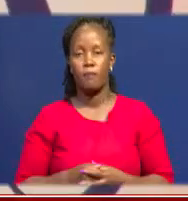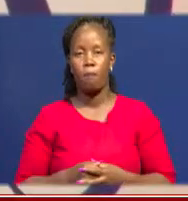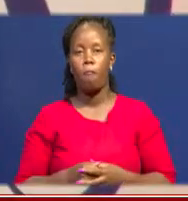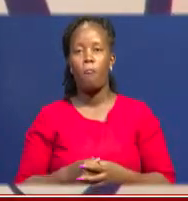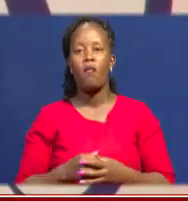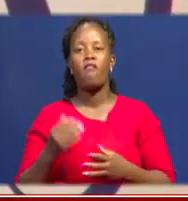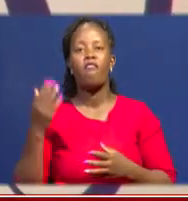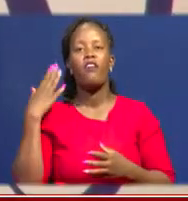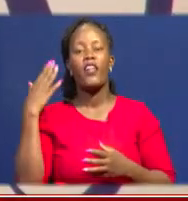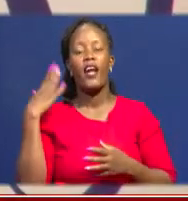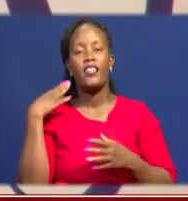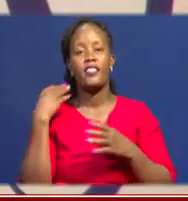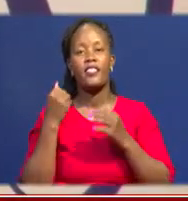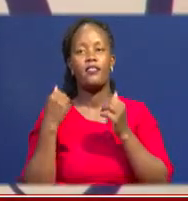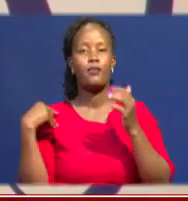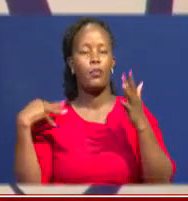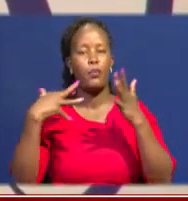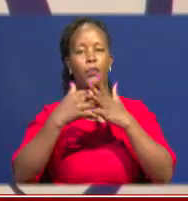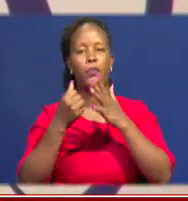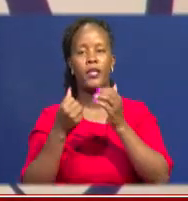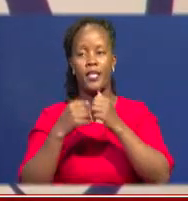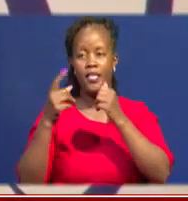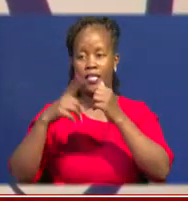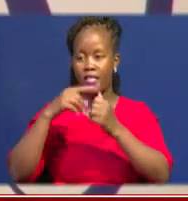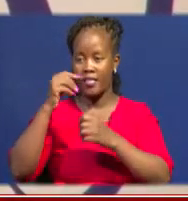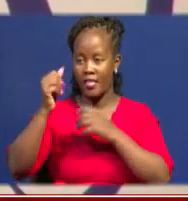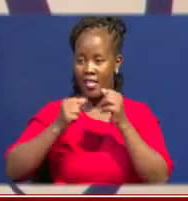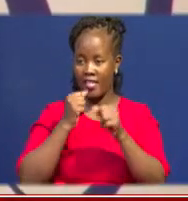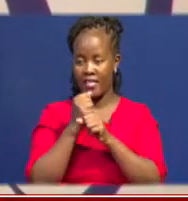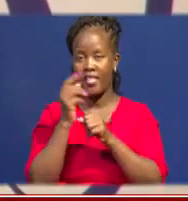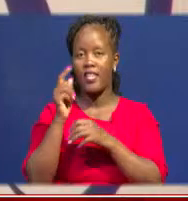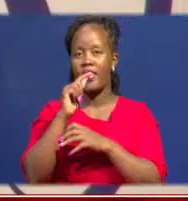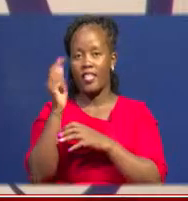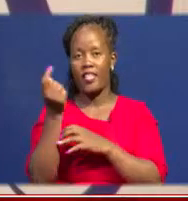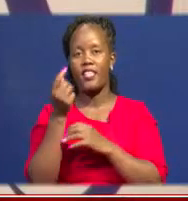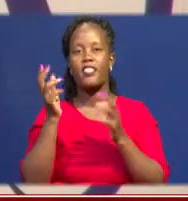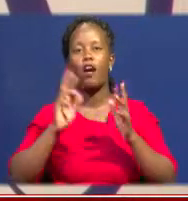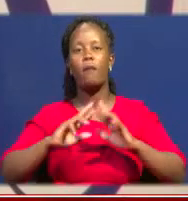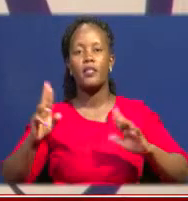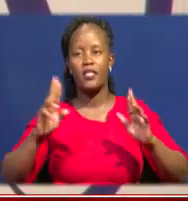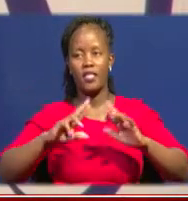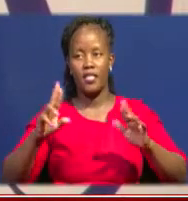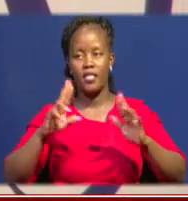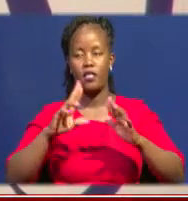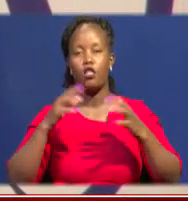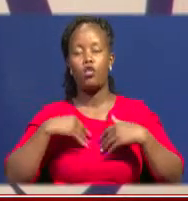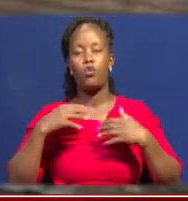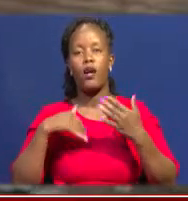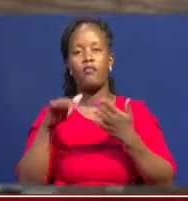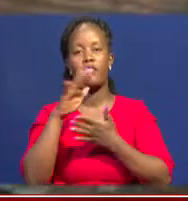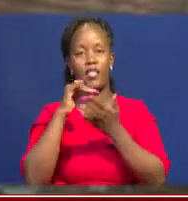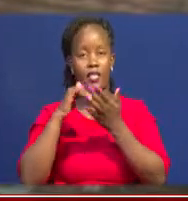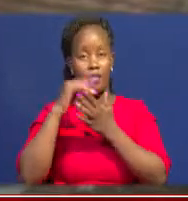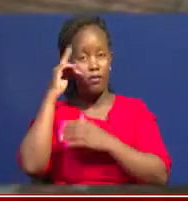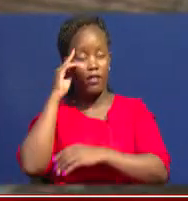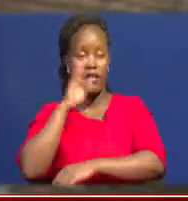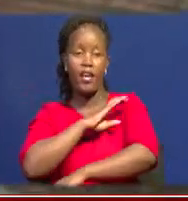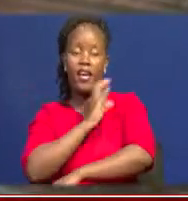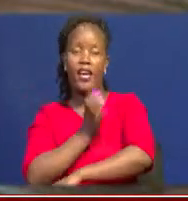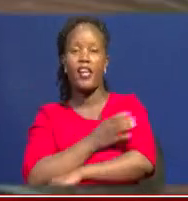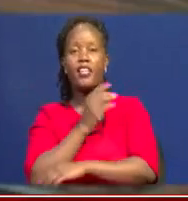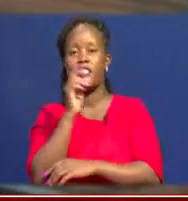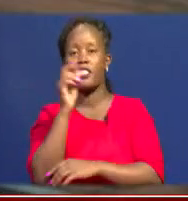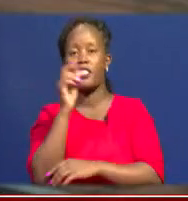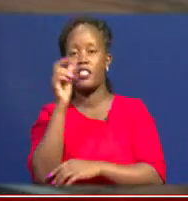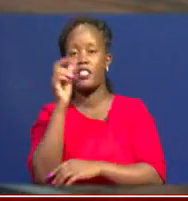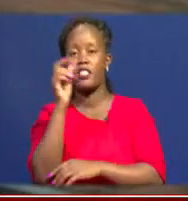For the last 16 years, Kenya has been laying the ground for the construction of the first nuclear energy power plant in the region. The process has been slow